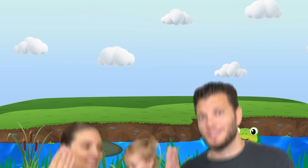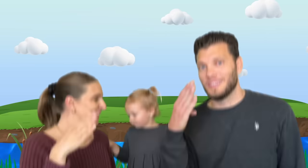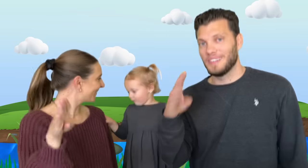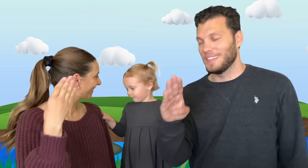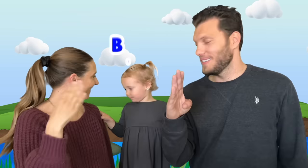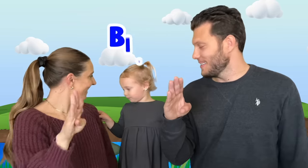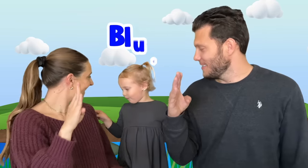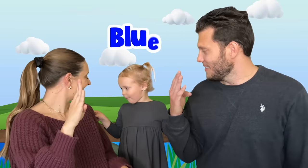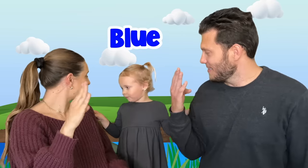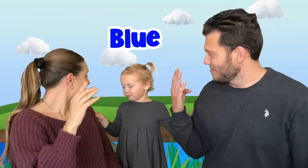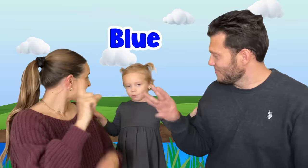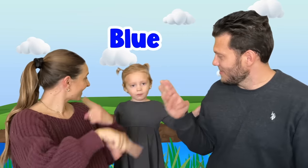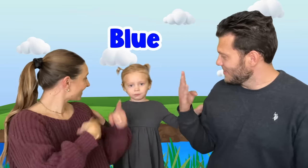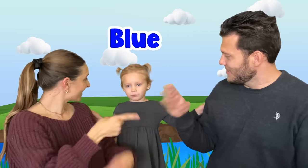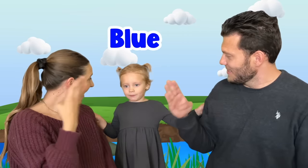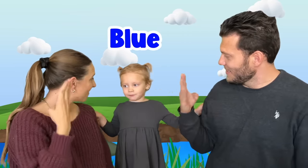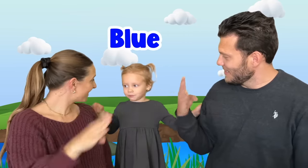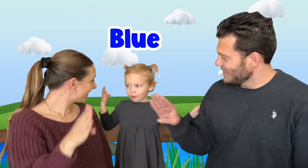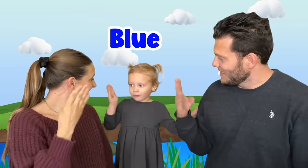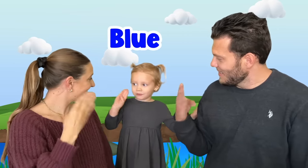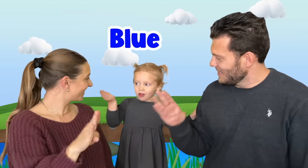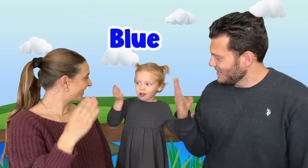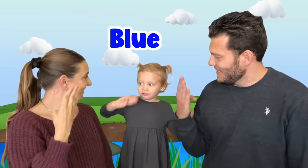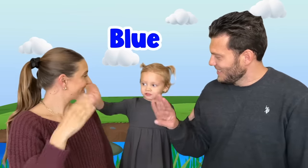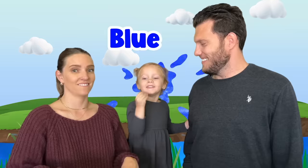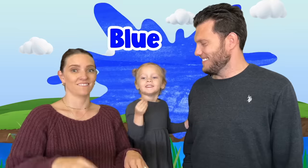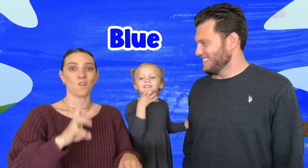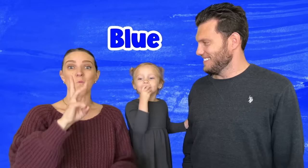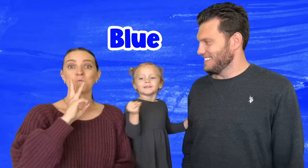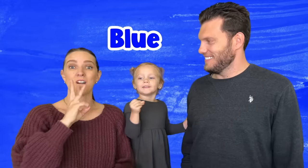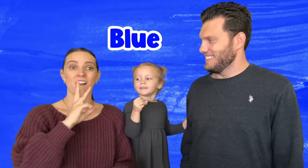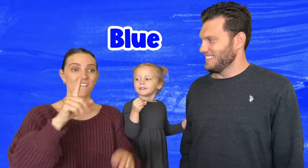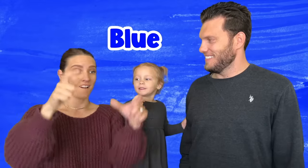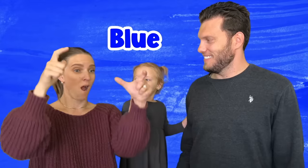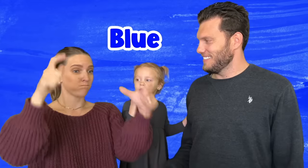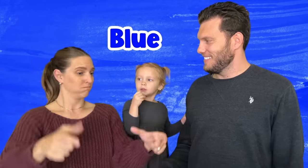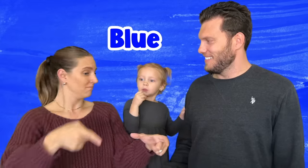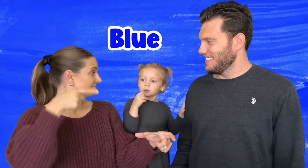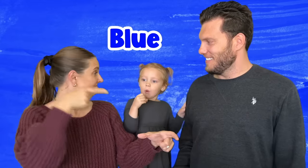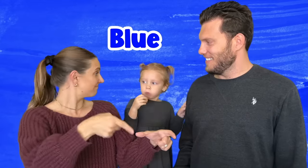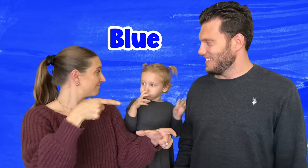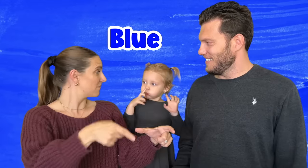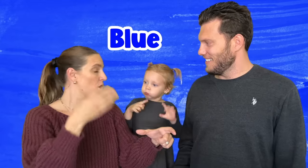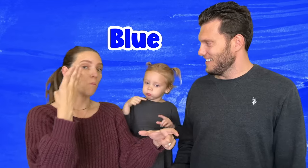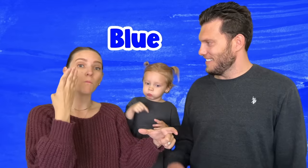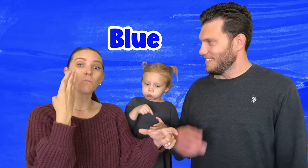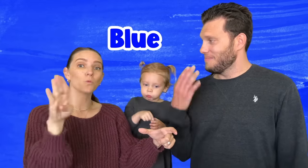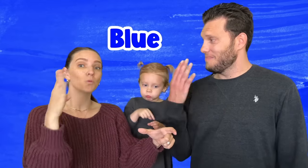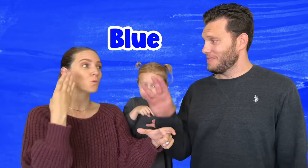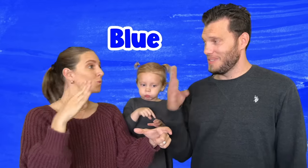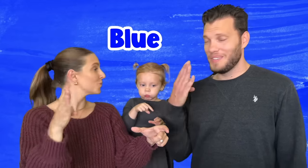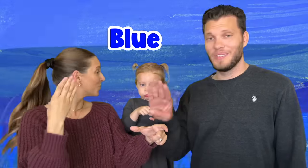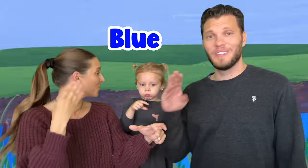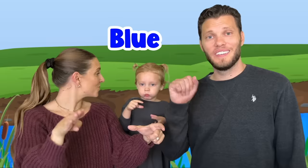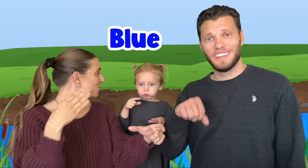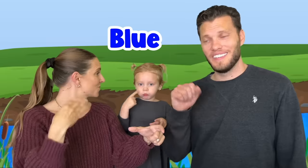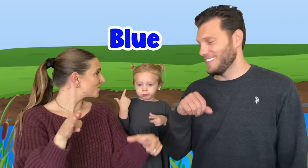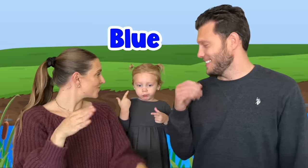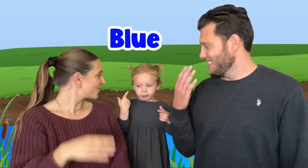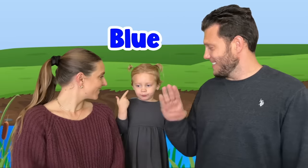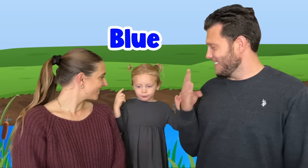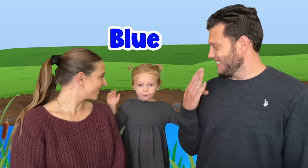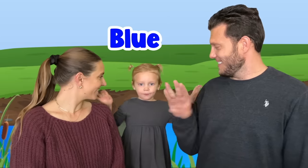The next color is blue. Can you sign blue? The water in the pond is blue.